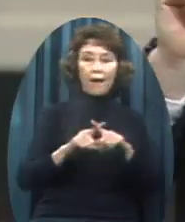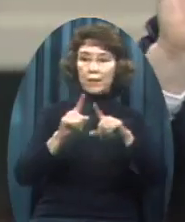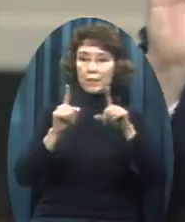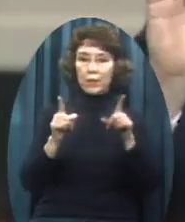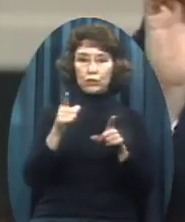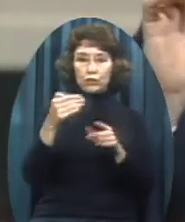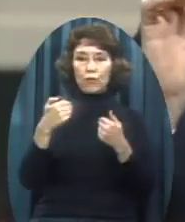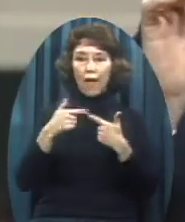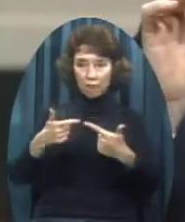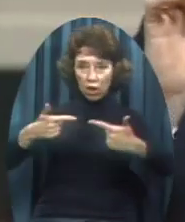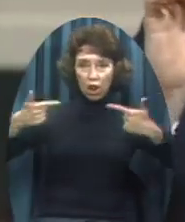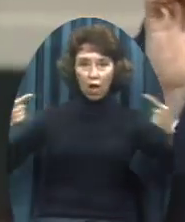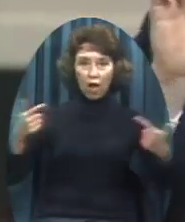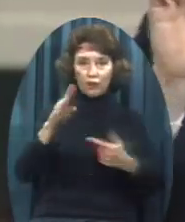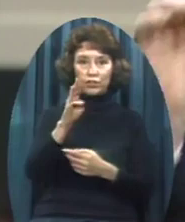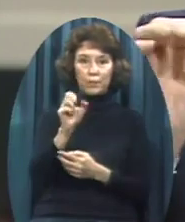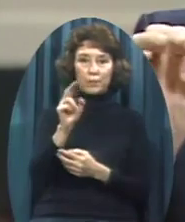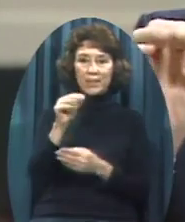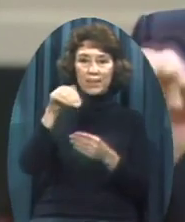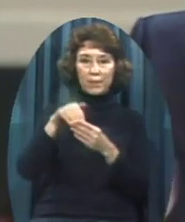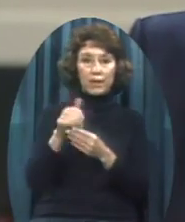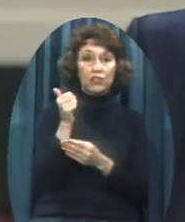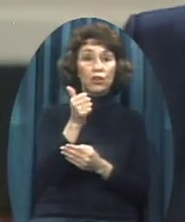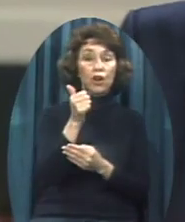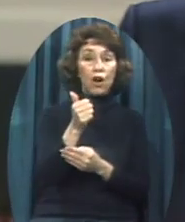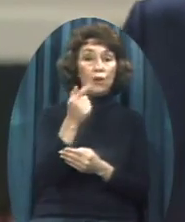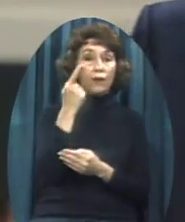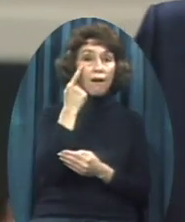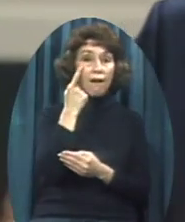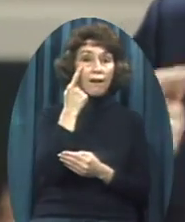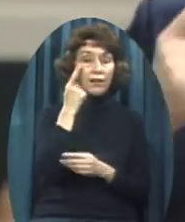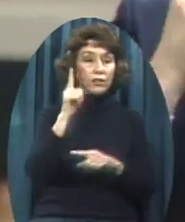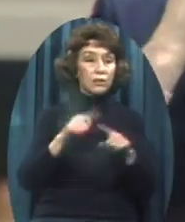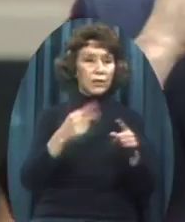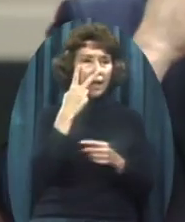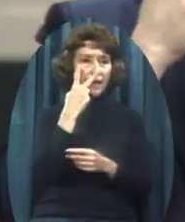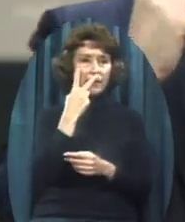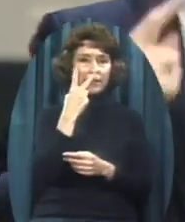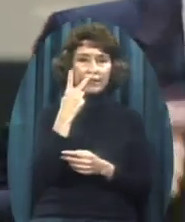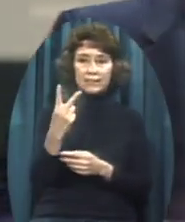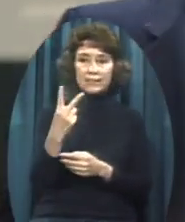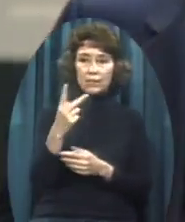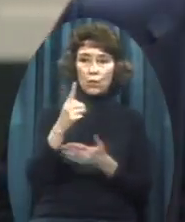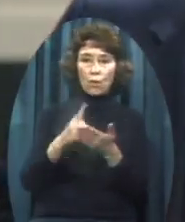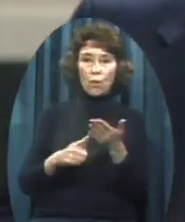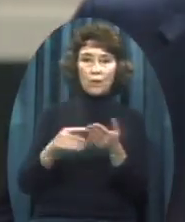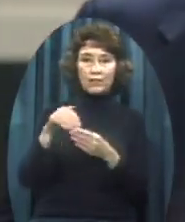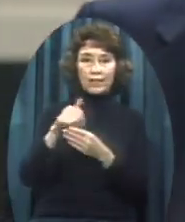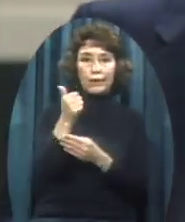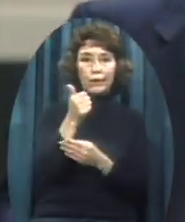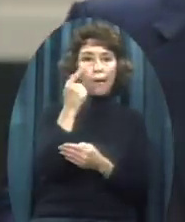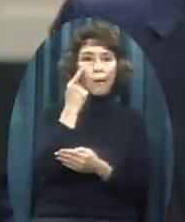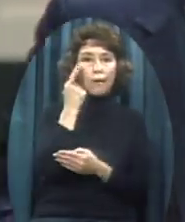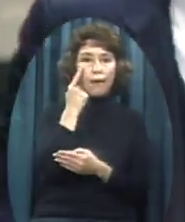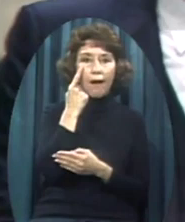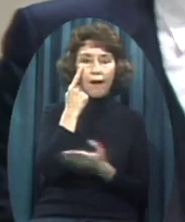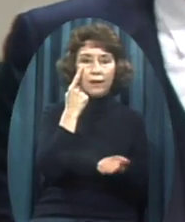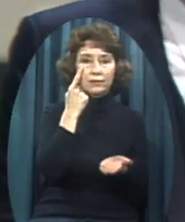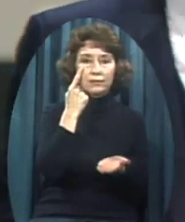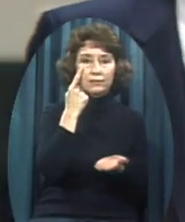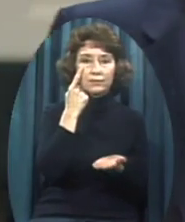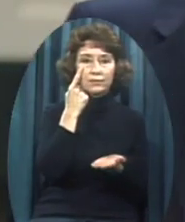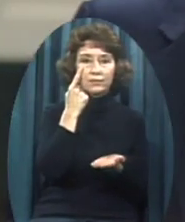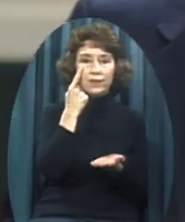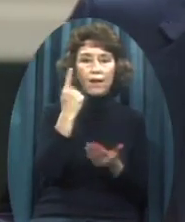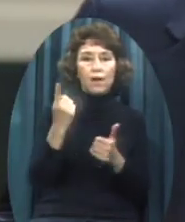see the little mote in your brother's eye, and you can't see the beam, verse 3, in your own eye? First